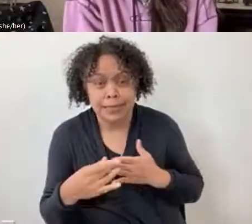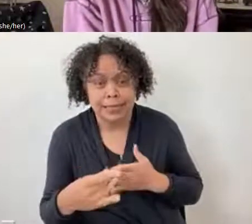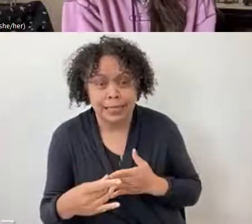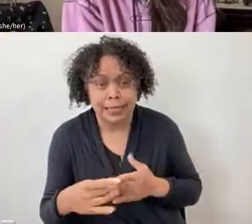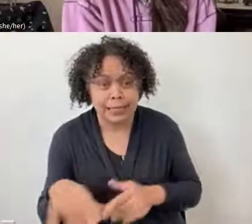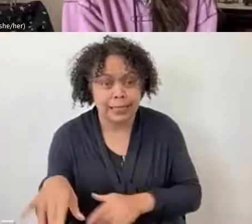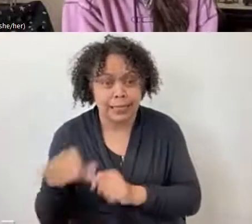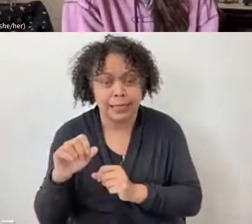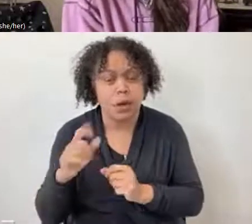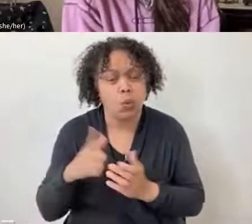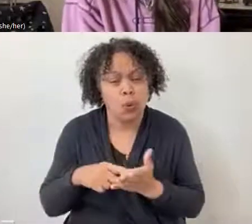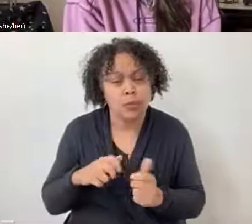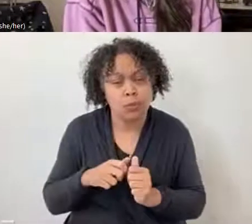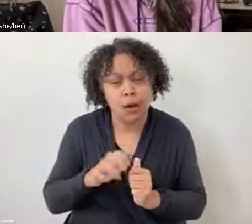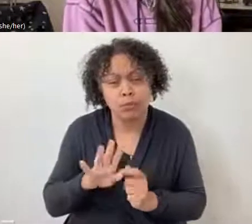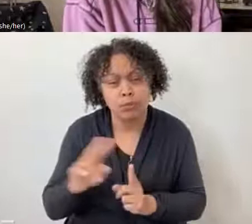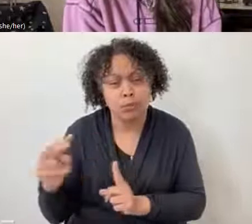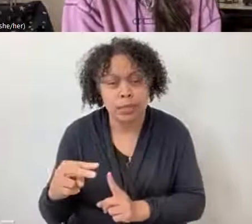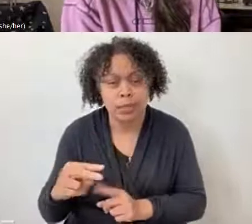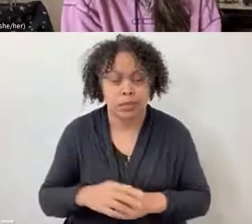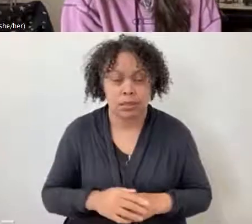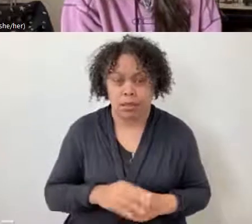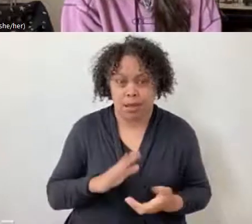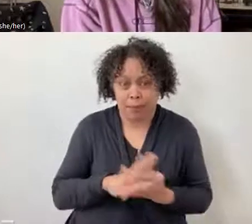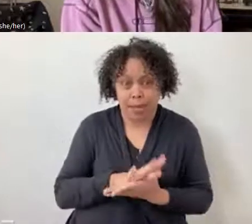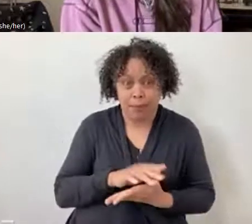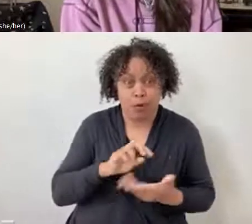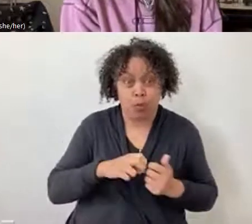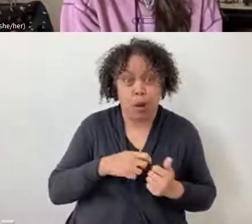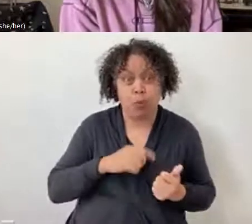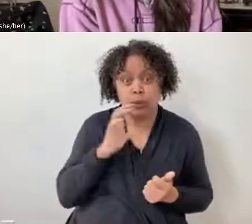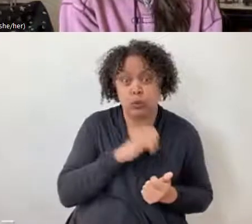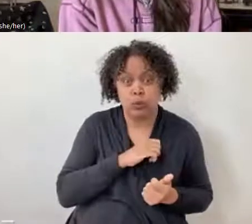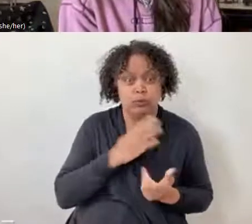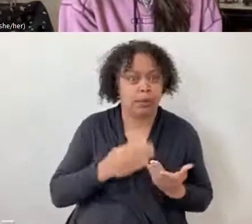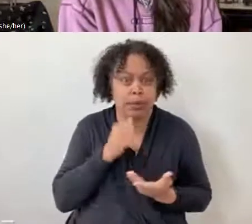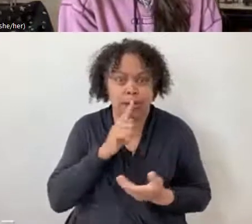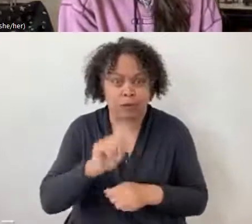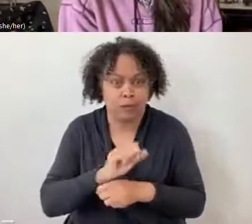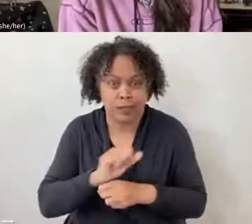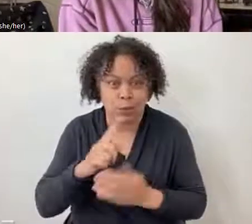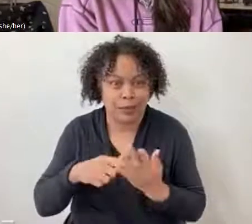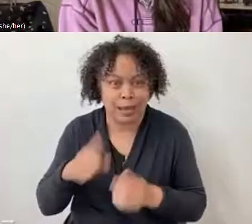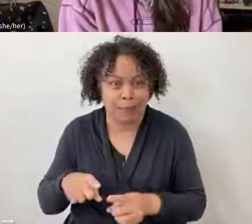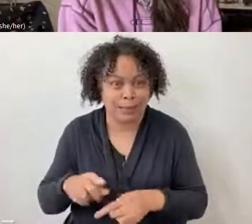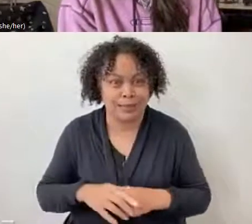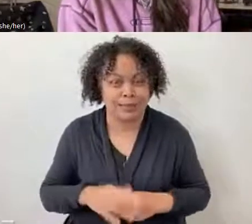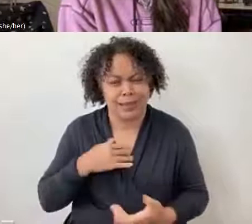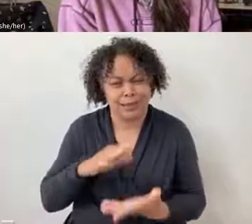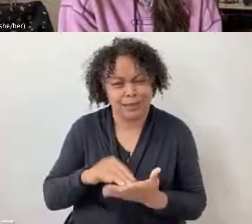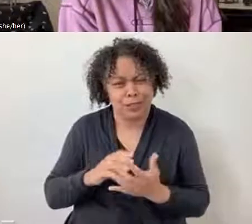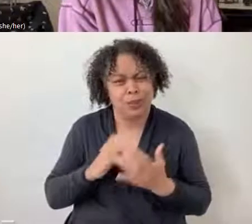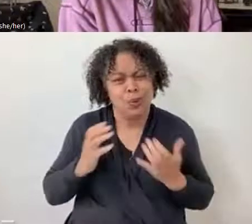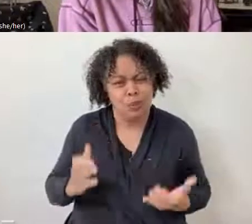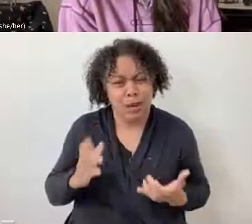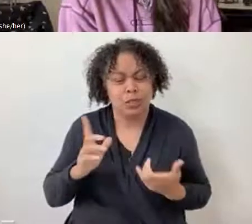you think the problem is? Because the problem on paper might not be the problem that you're truly experiencing. And I have learned so much by